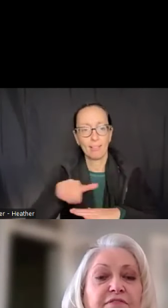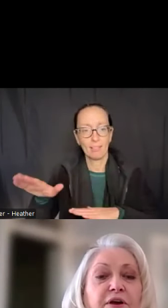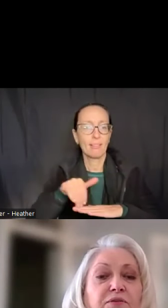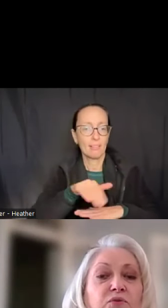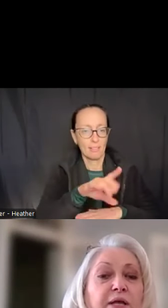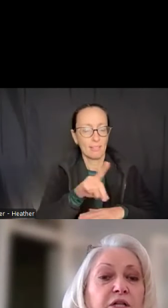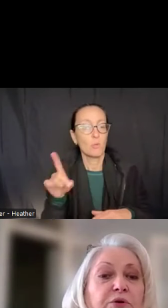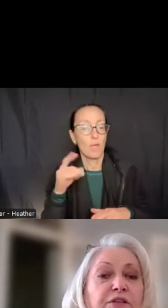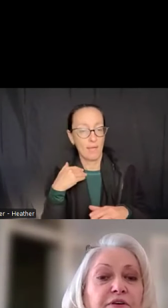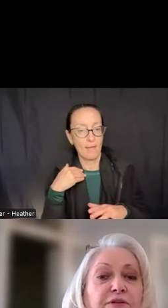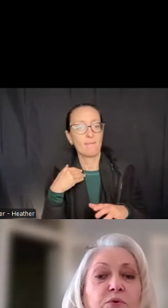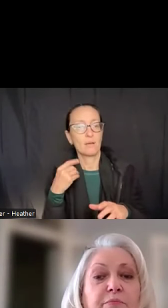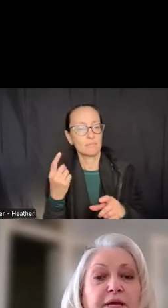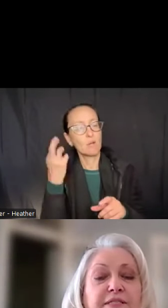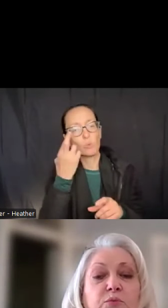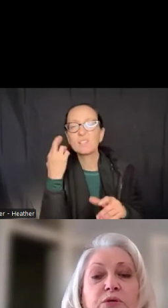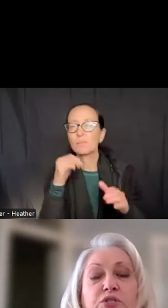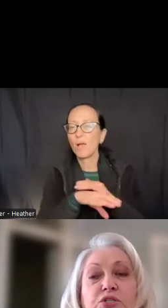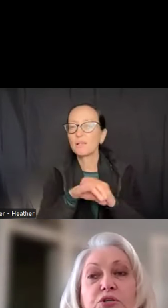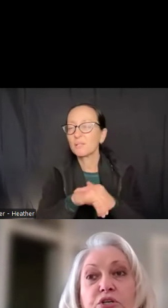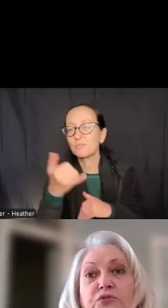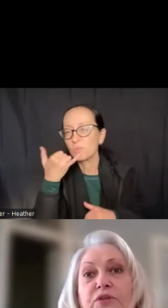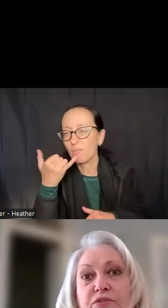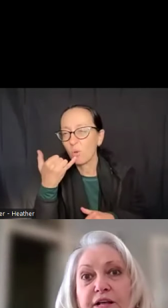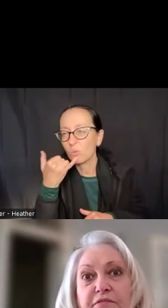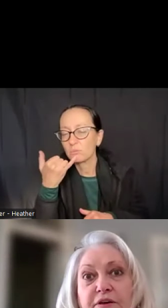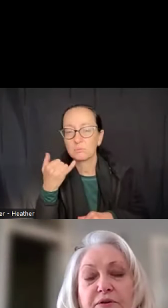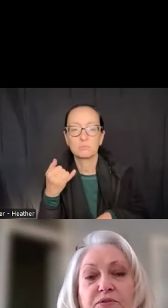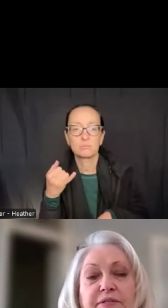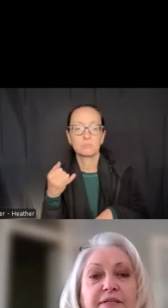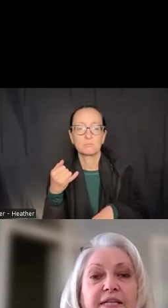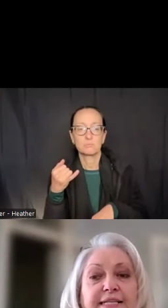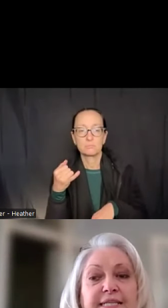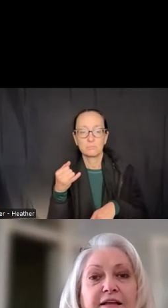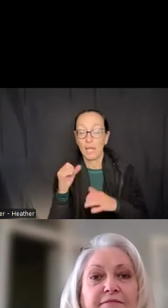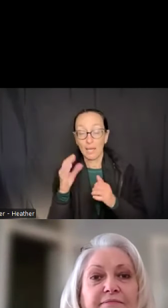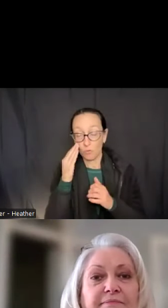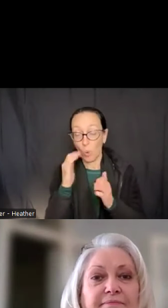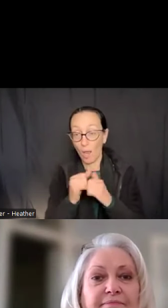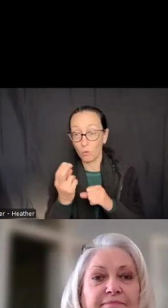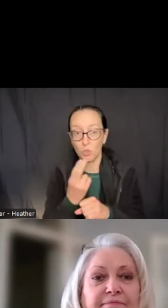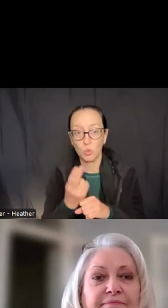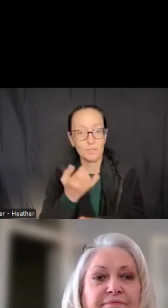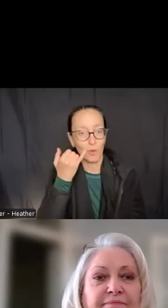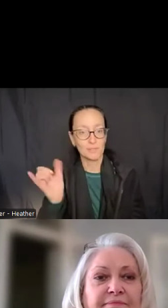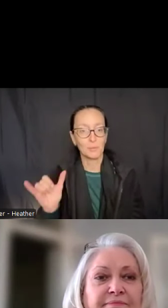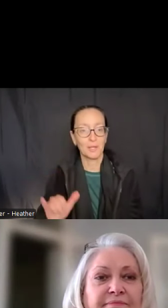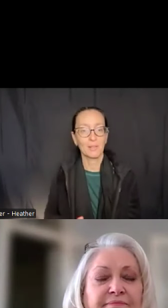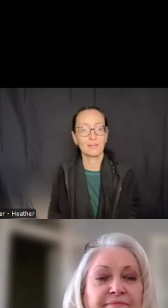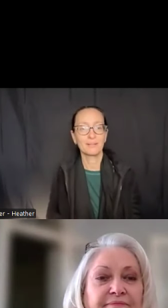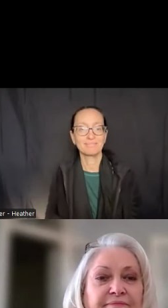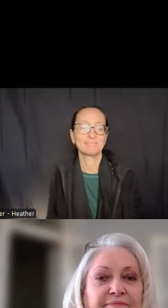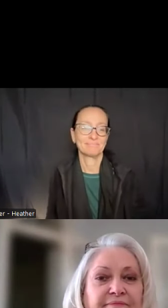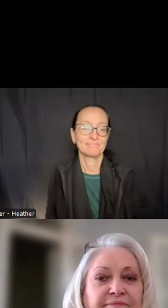to telephones, including the funds or the means in which to use those telephones. Next slide.